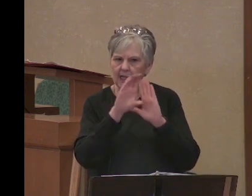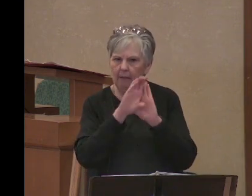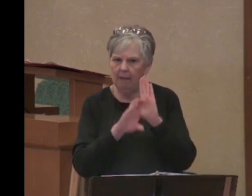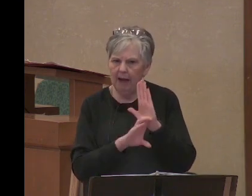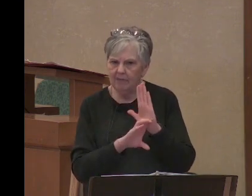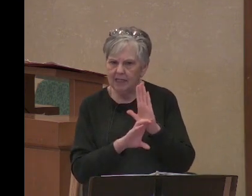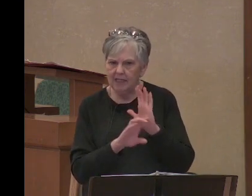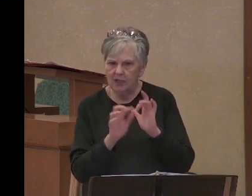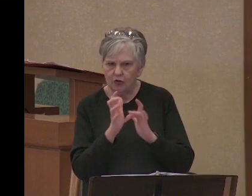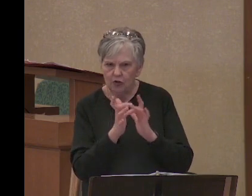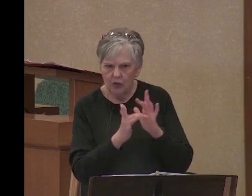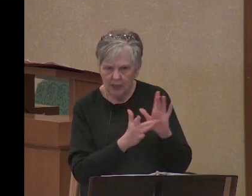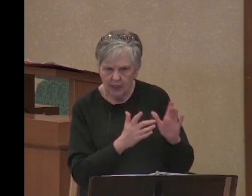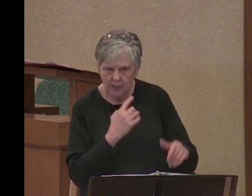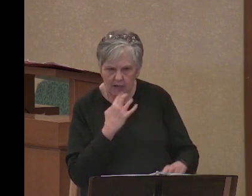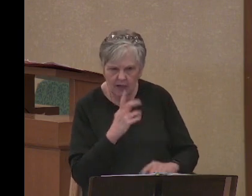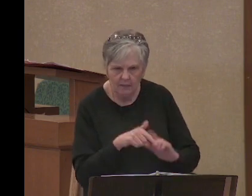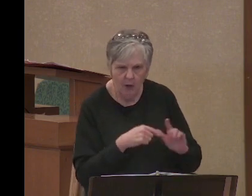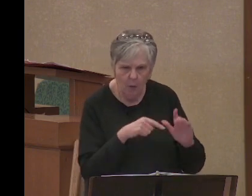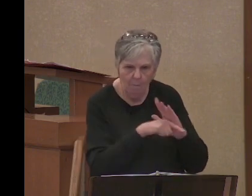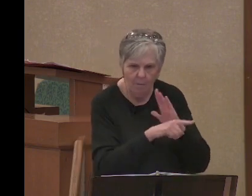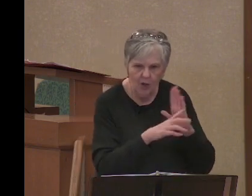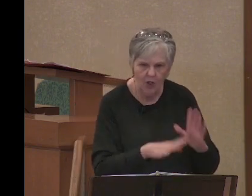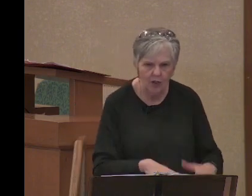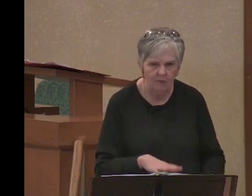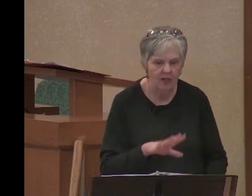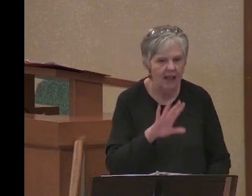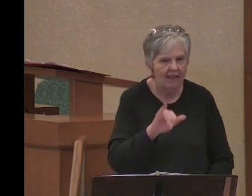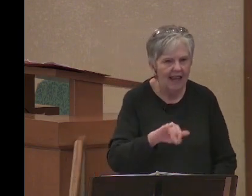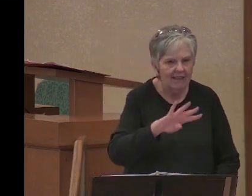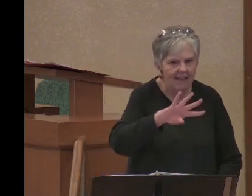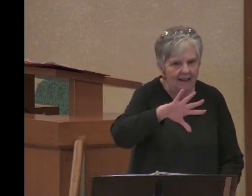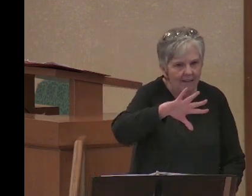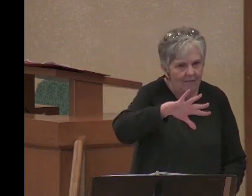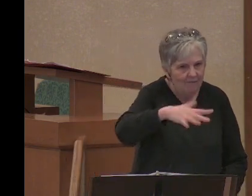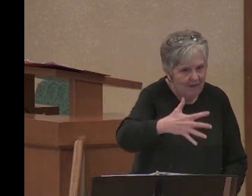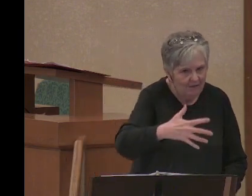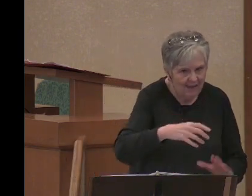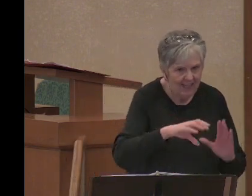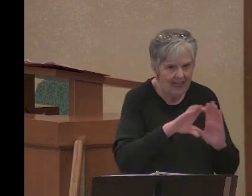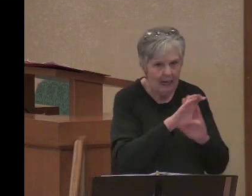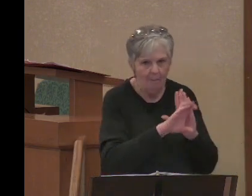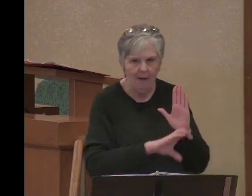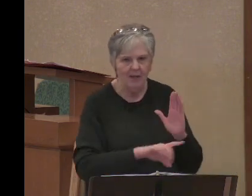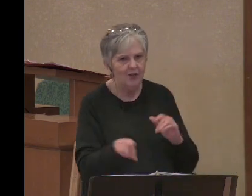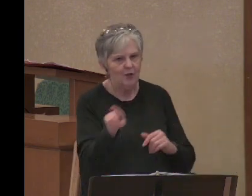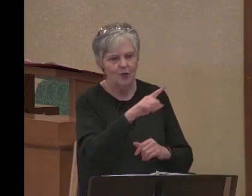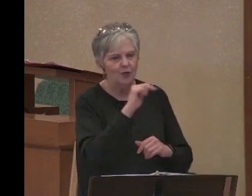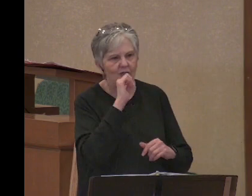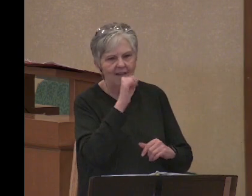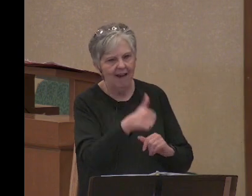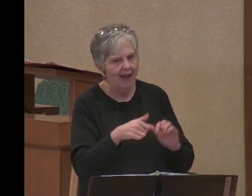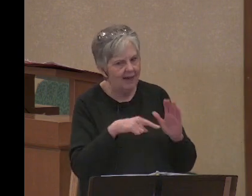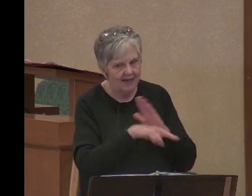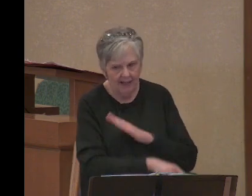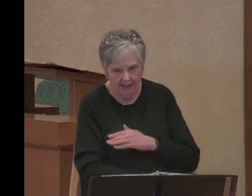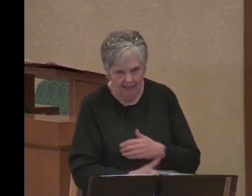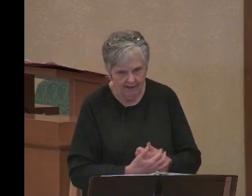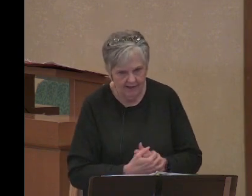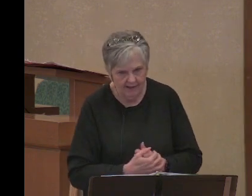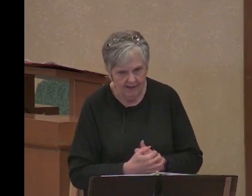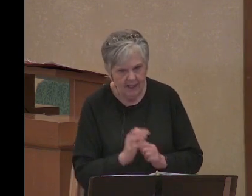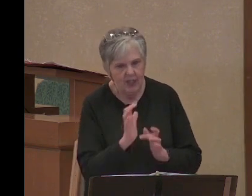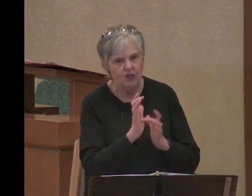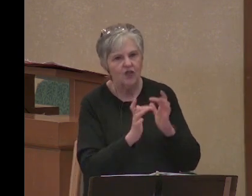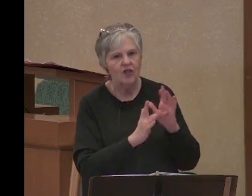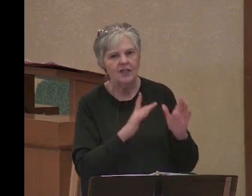lifts up murder, he's referring to the 5th commandment, you shall not kill. And when Jesus is talking